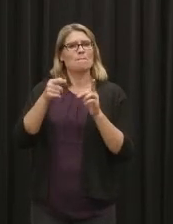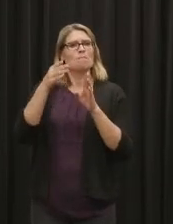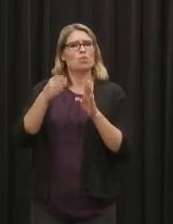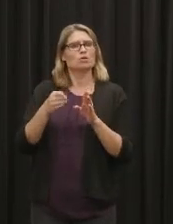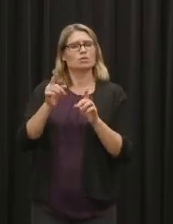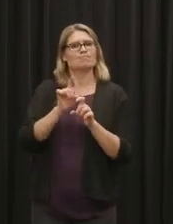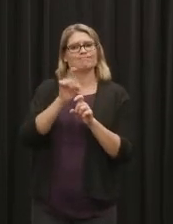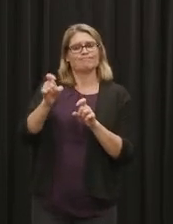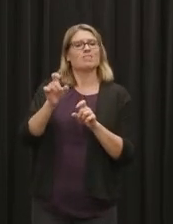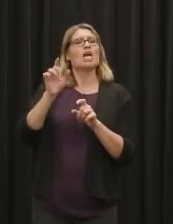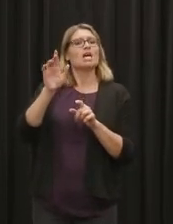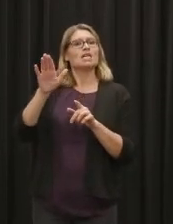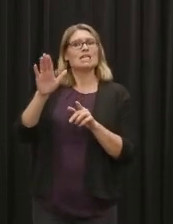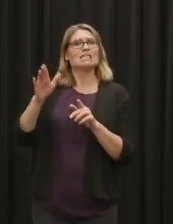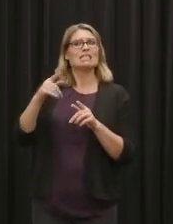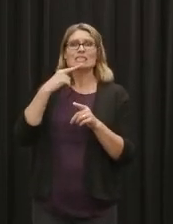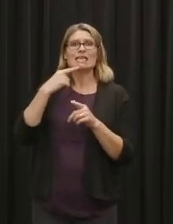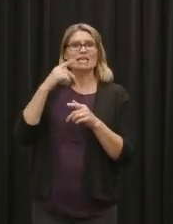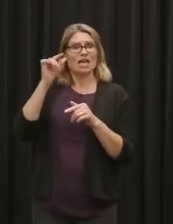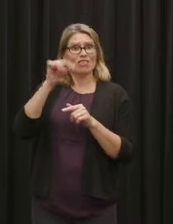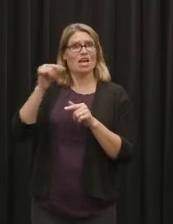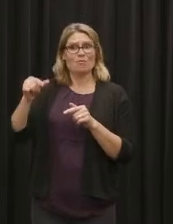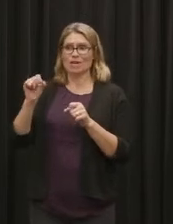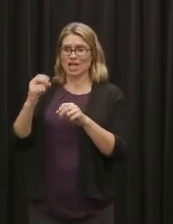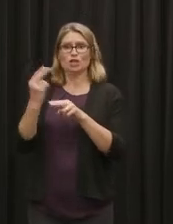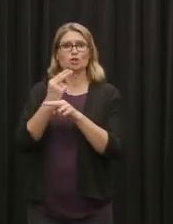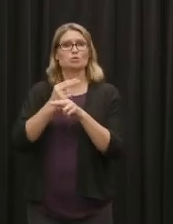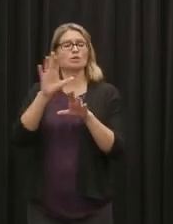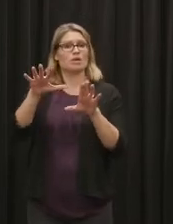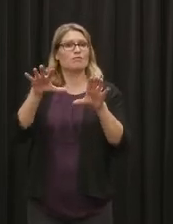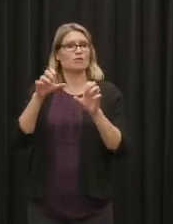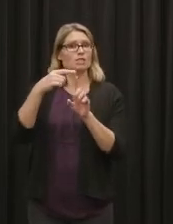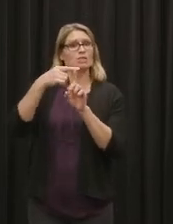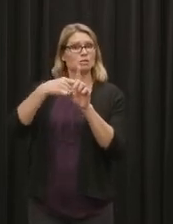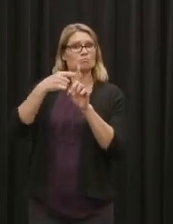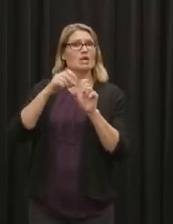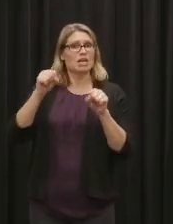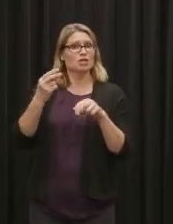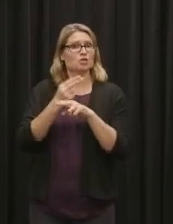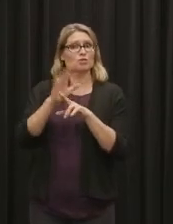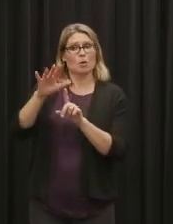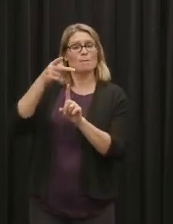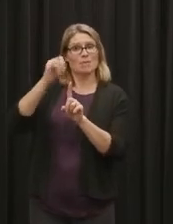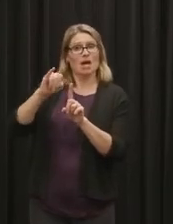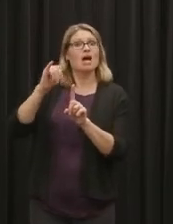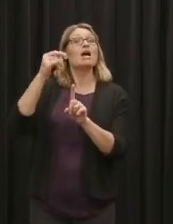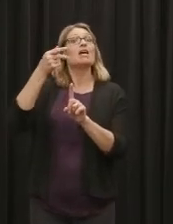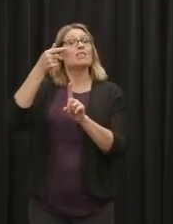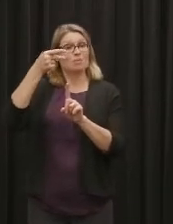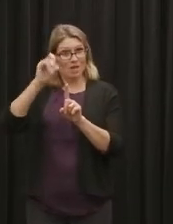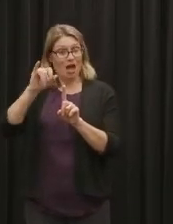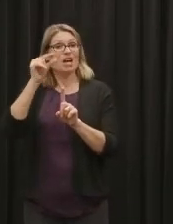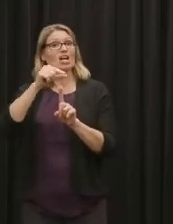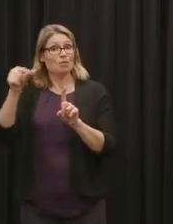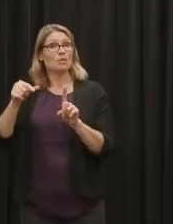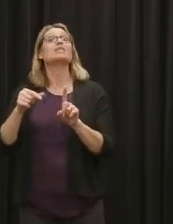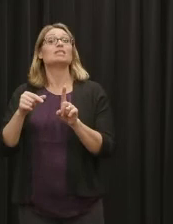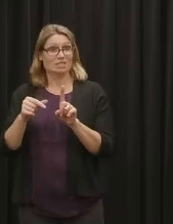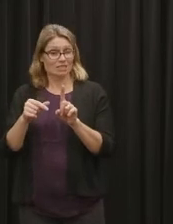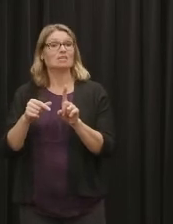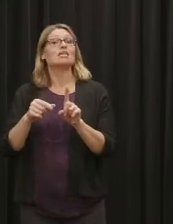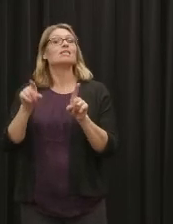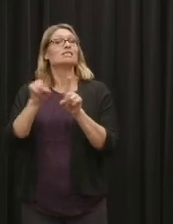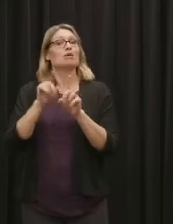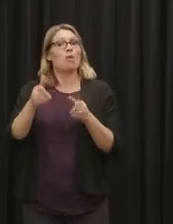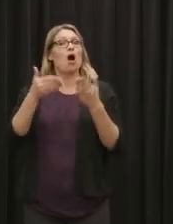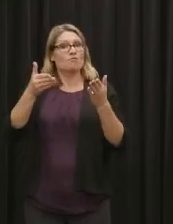large lab-approved freezers to the provincial government to store the Pfizer vaccine. The PEI government took him up on the offer, and he's making the same